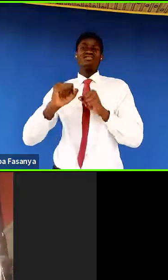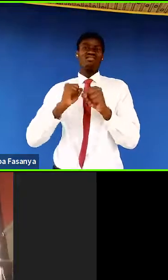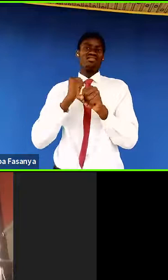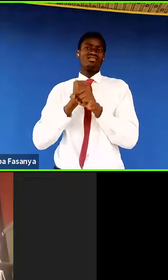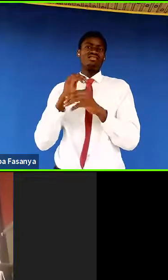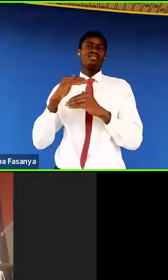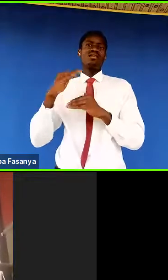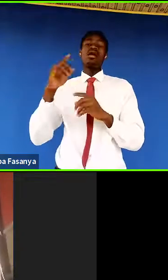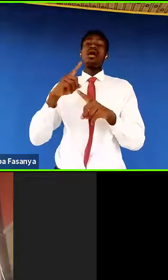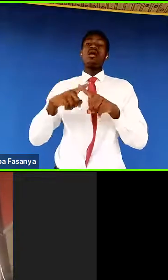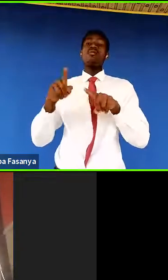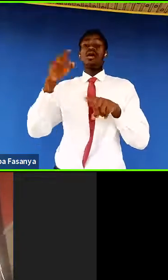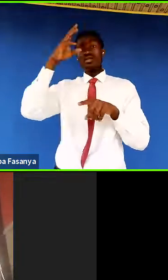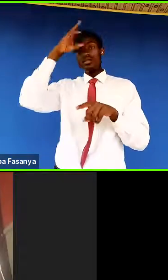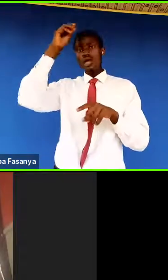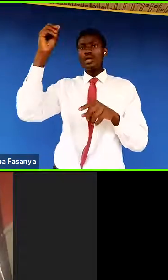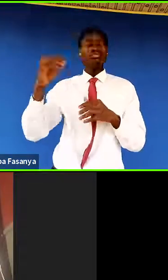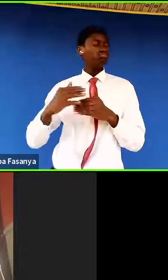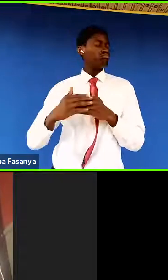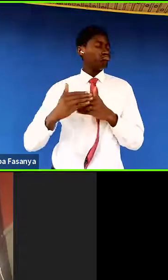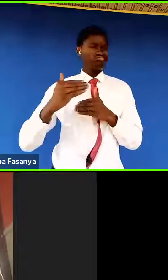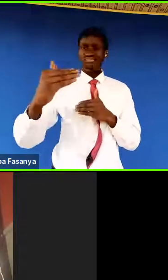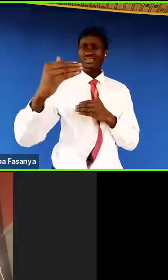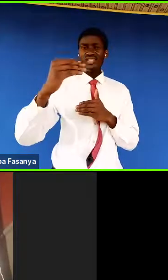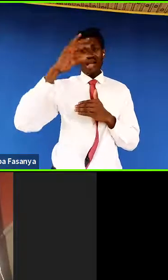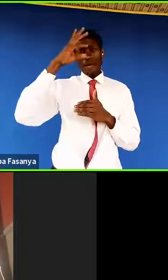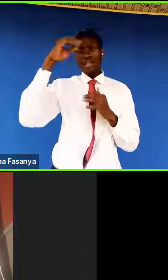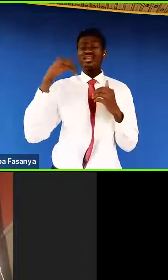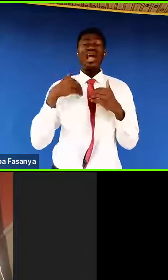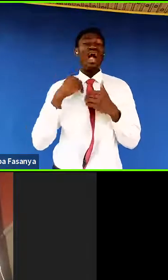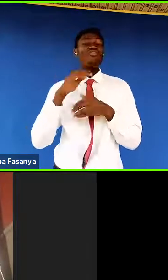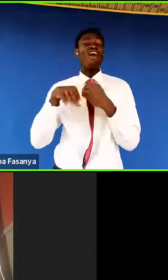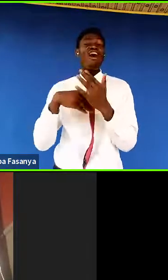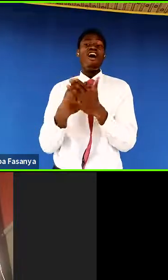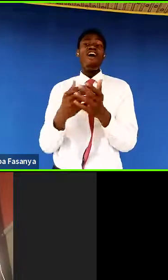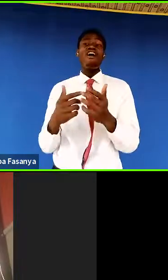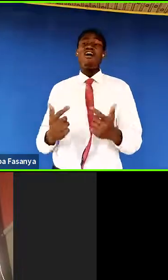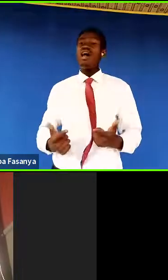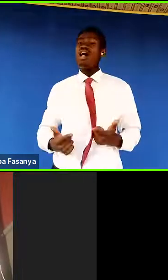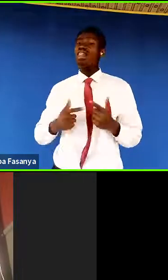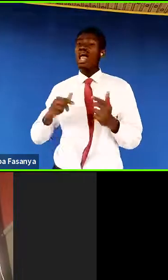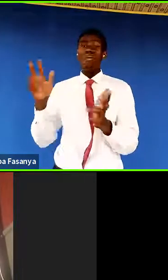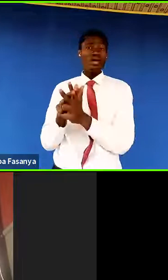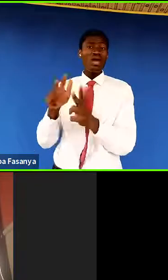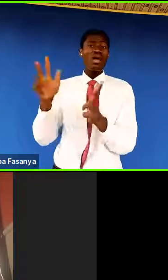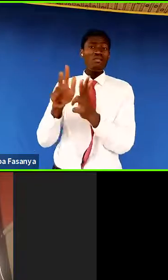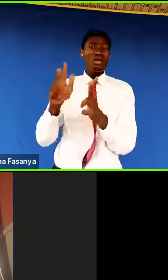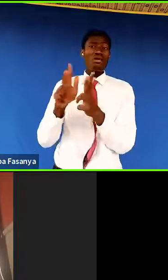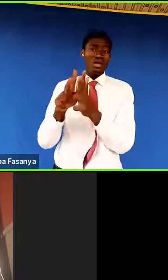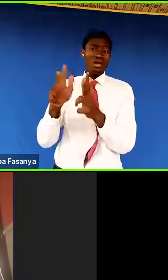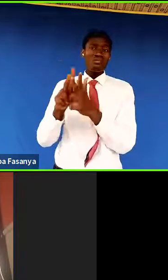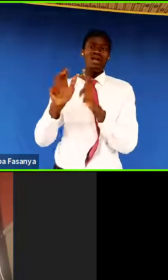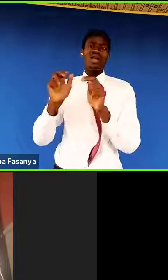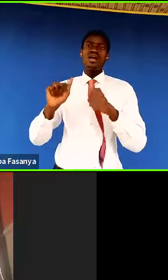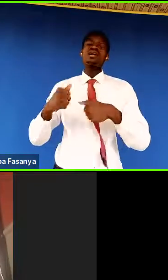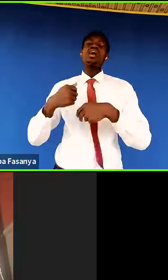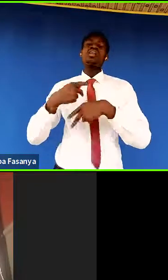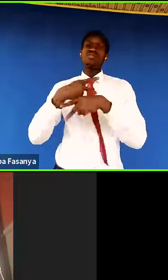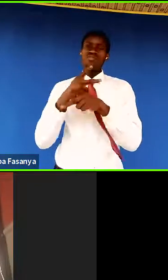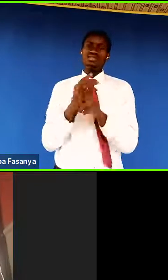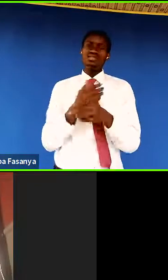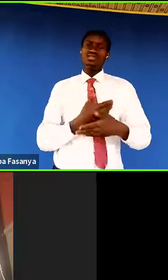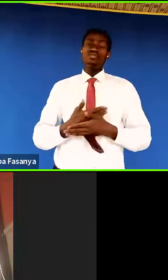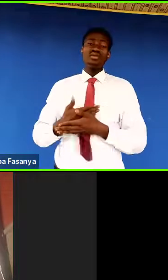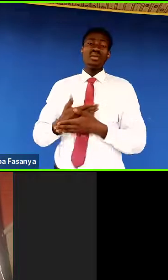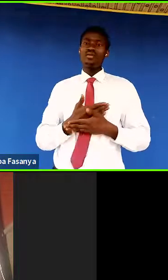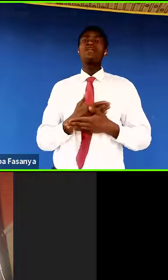lifetime to produce babies, but she has also given us an option. There's fertility preservation. Technology has